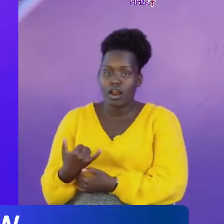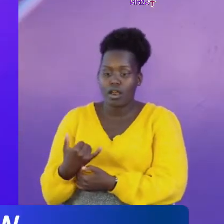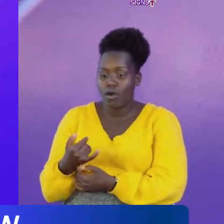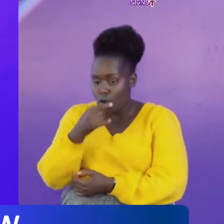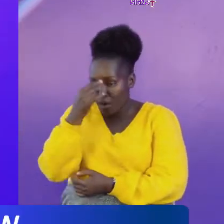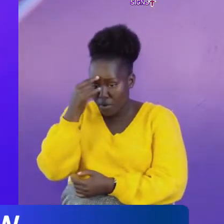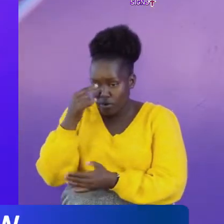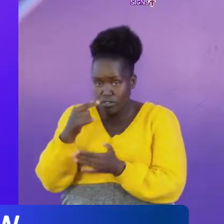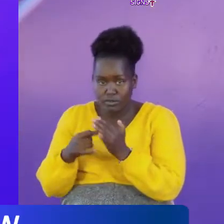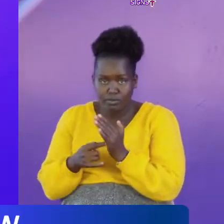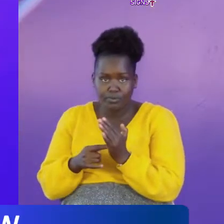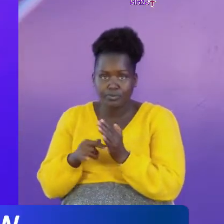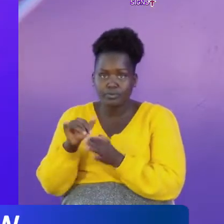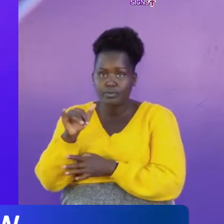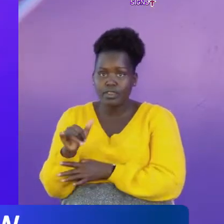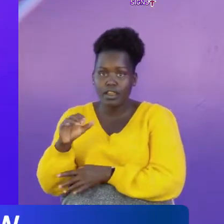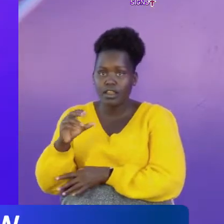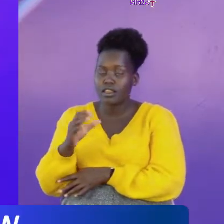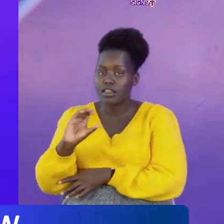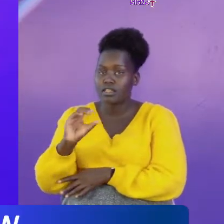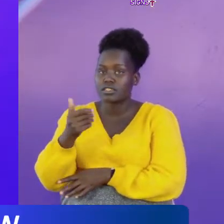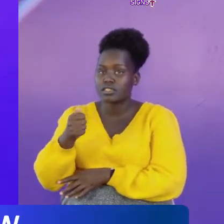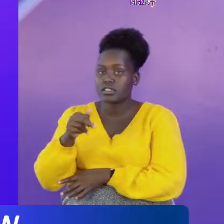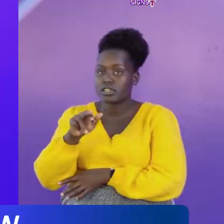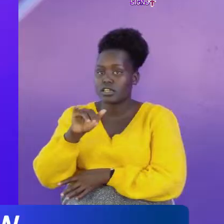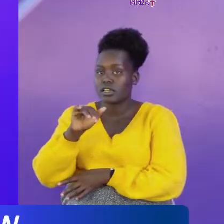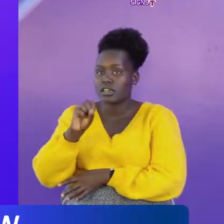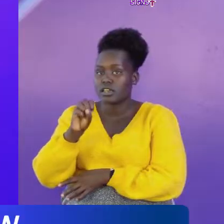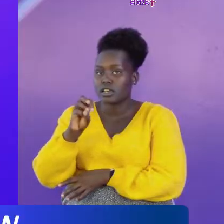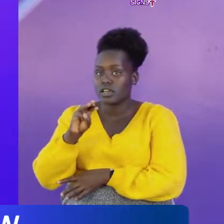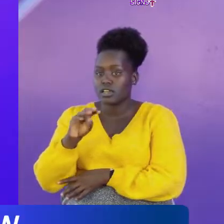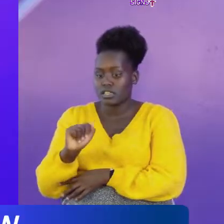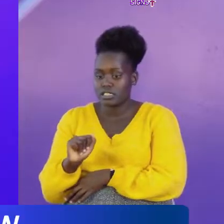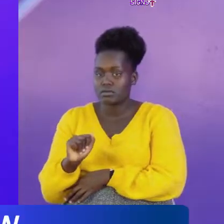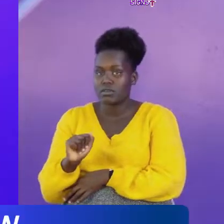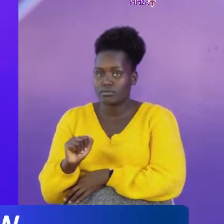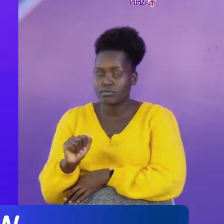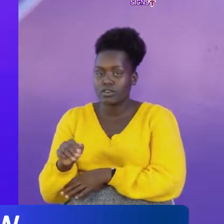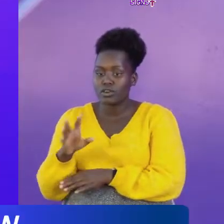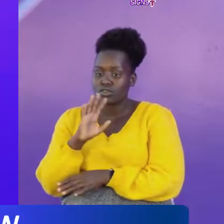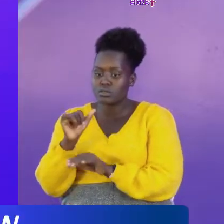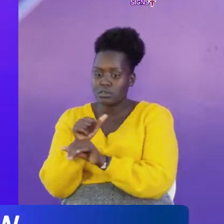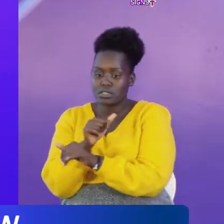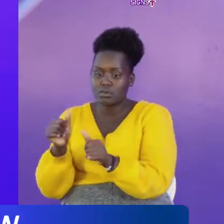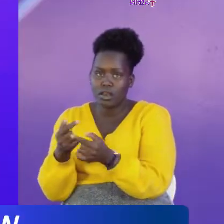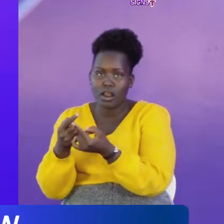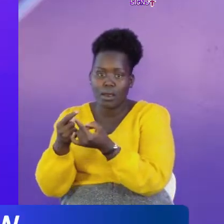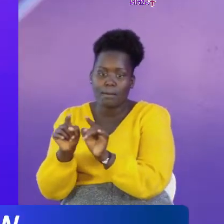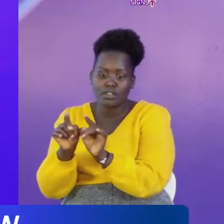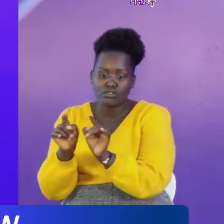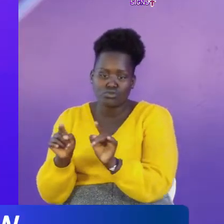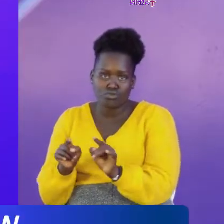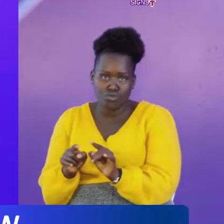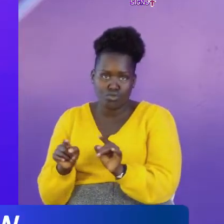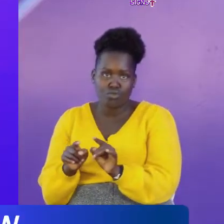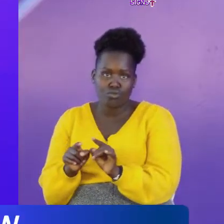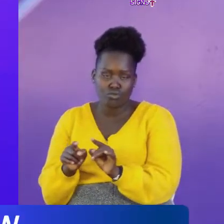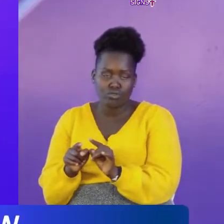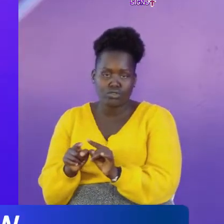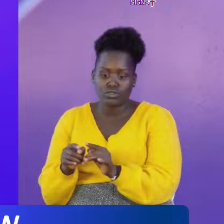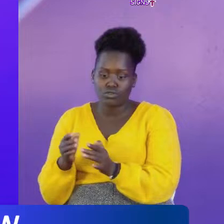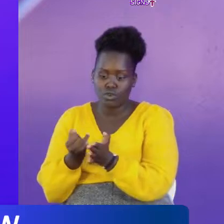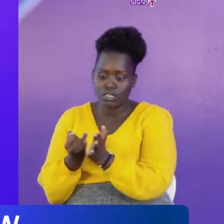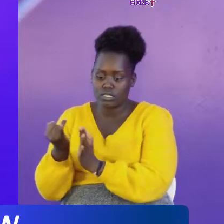because of that charisma. You know, you're charming, you talked well. But what's your integrity? Yeah. The whole chapter 6